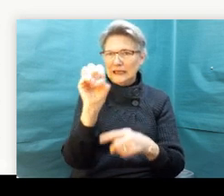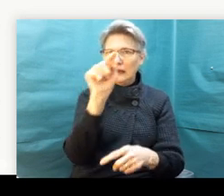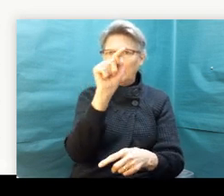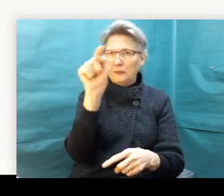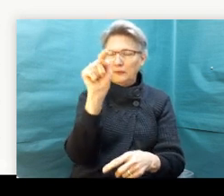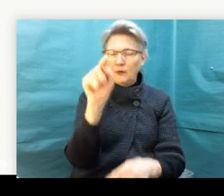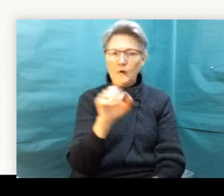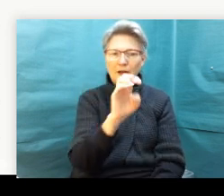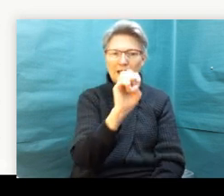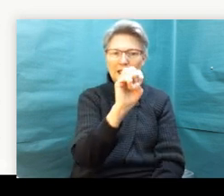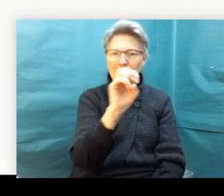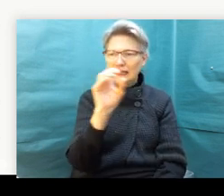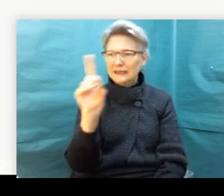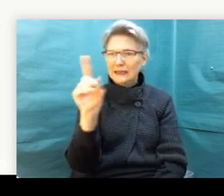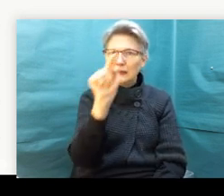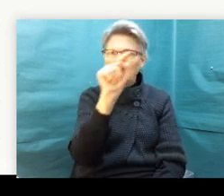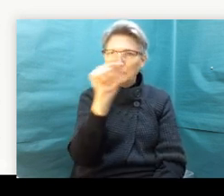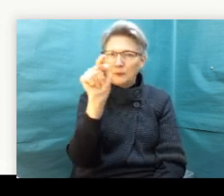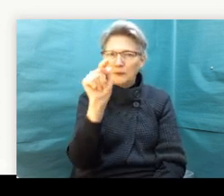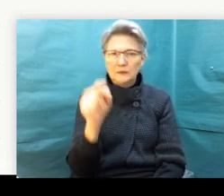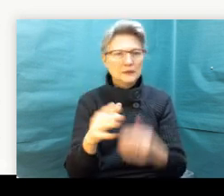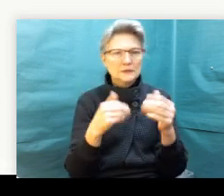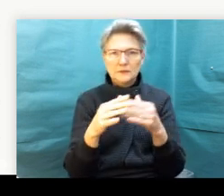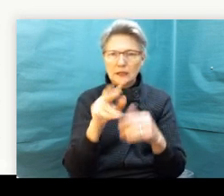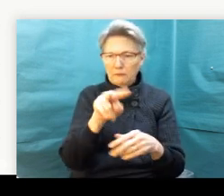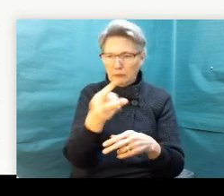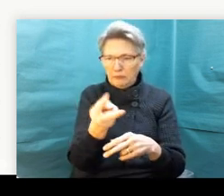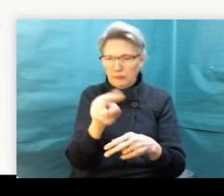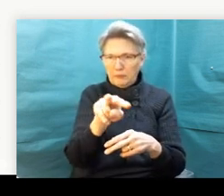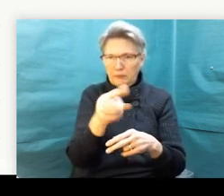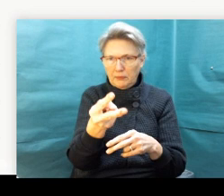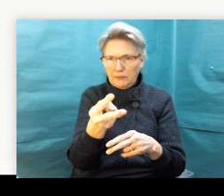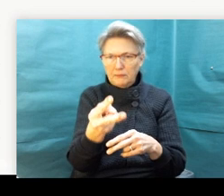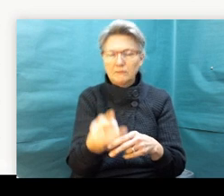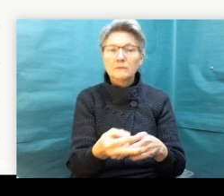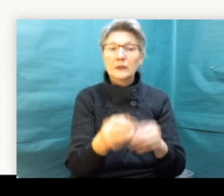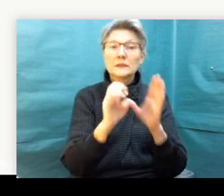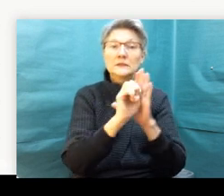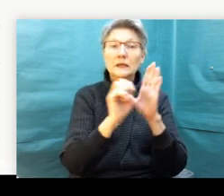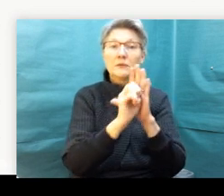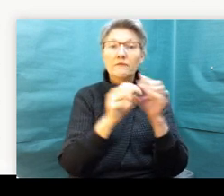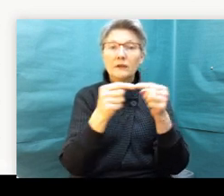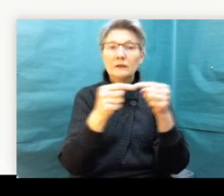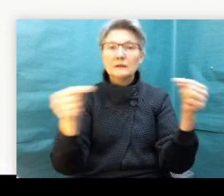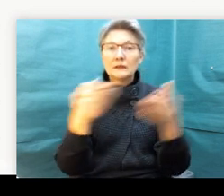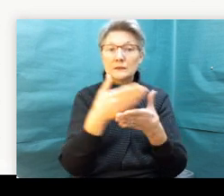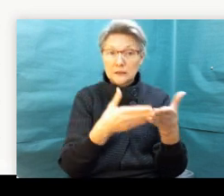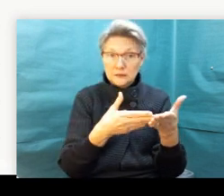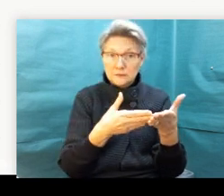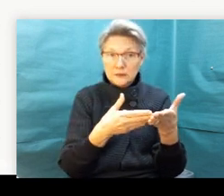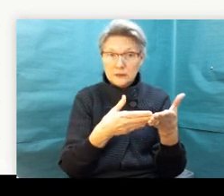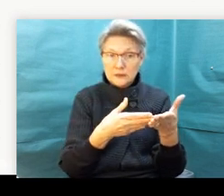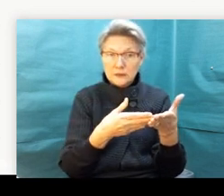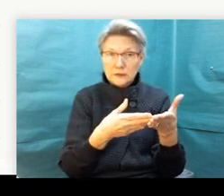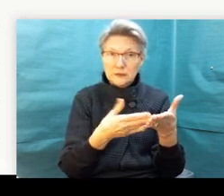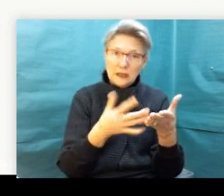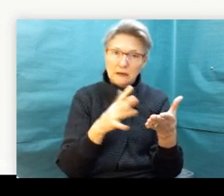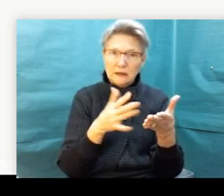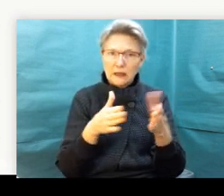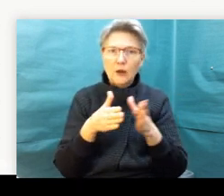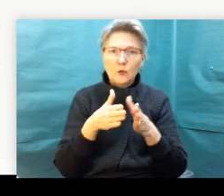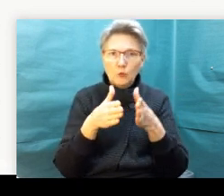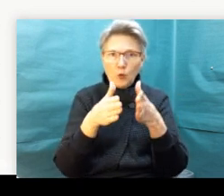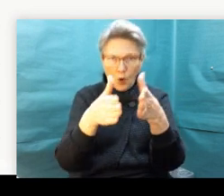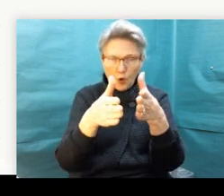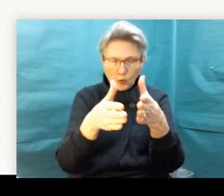or ED. It doesn't matter which way we're saying it. An example of a line segment, sticking with kind of our road theme